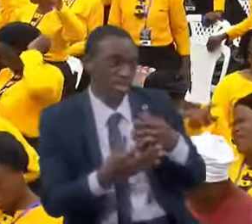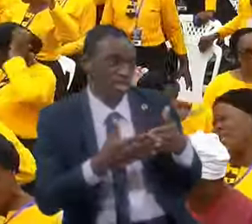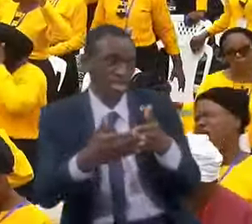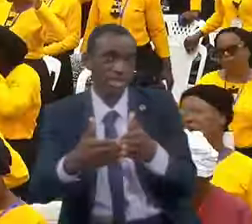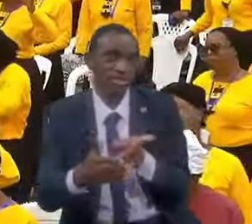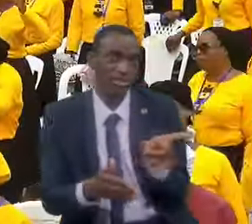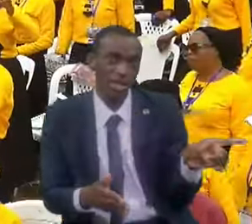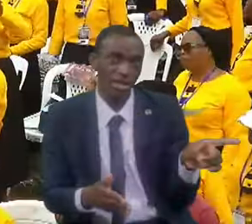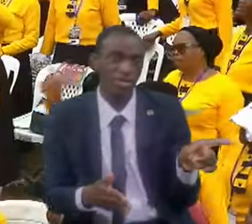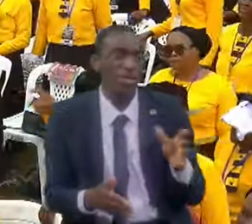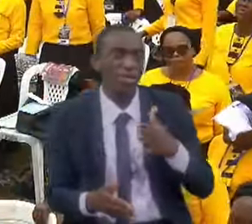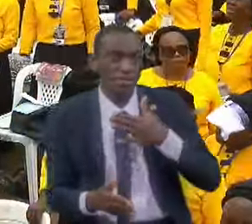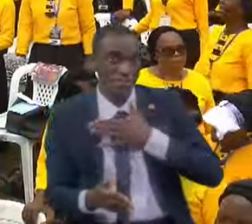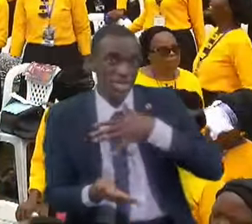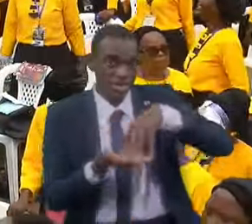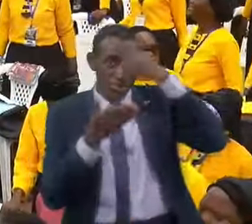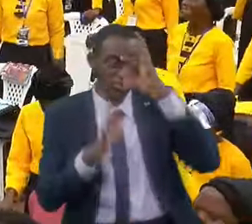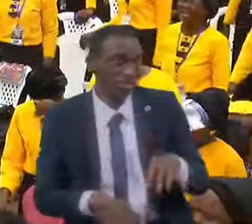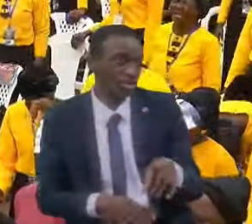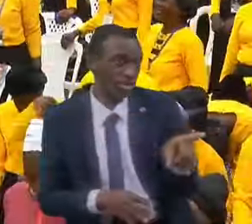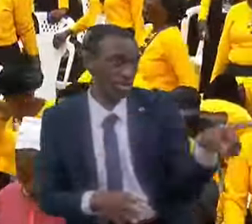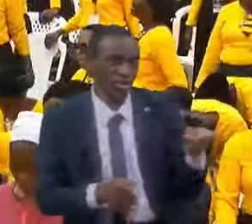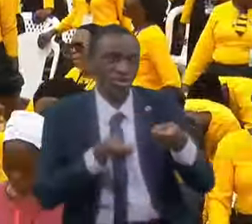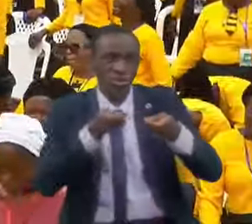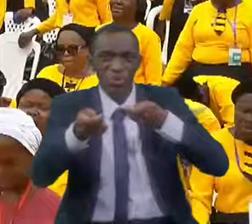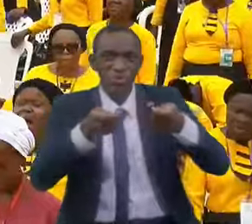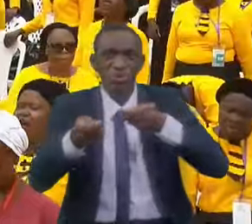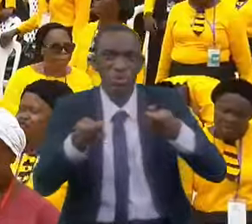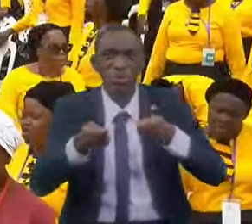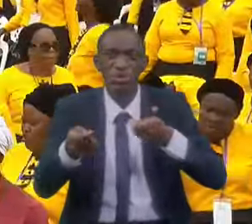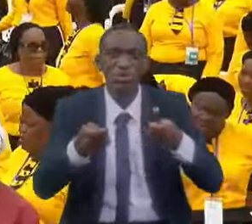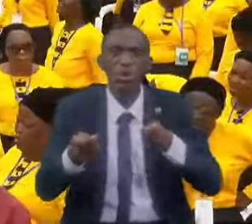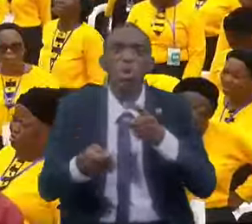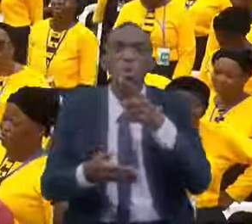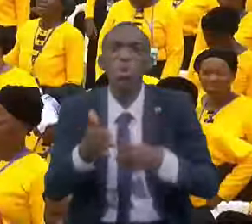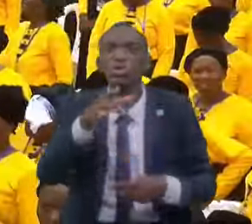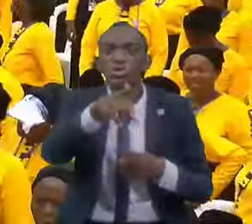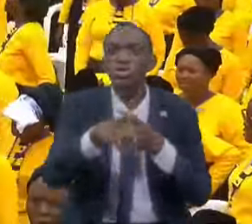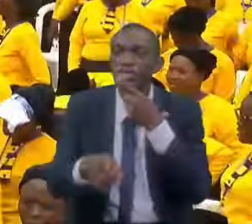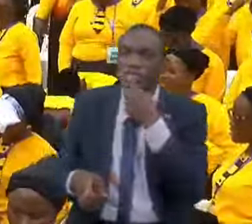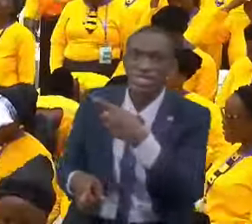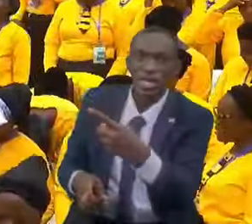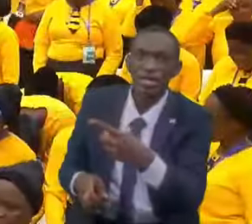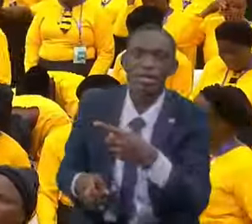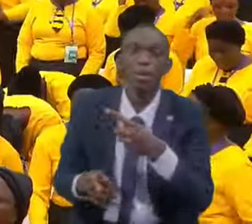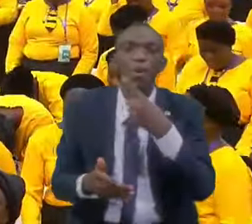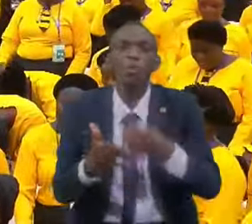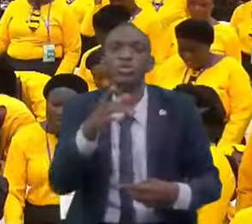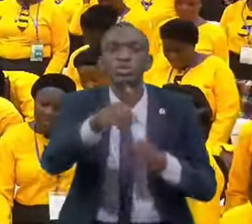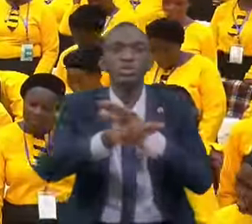your students control what you say and what you don't say.